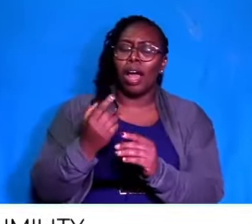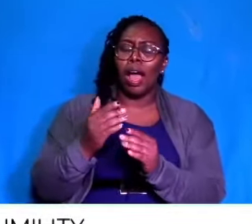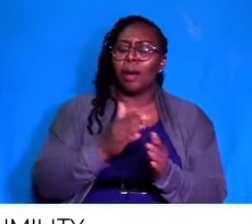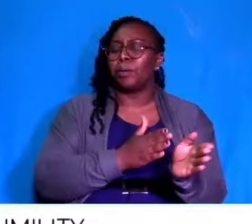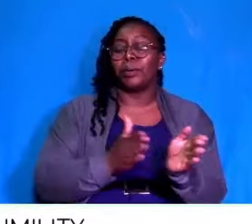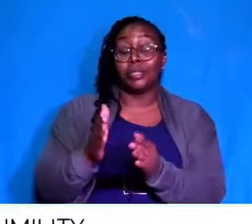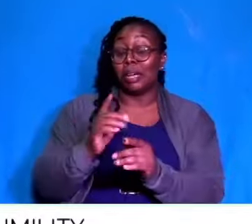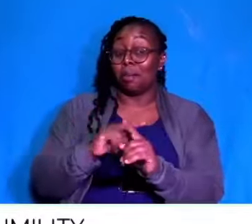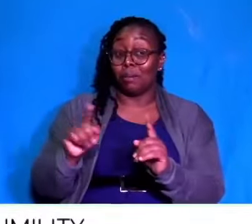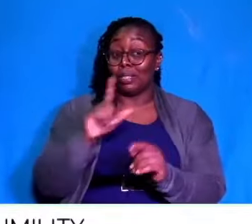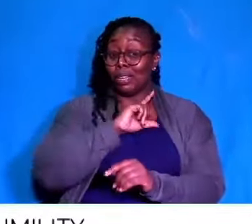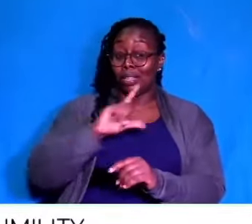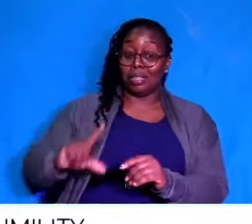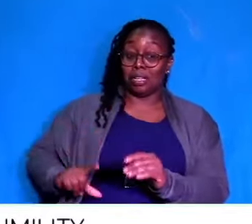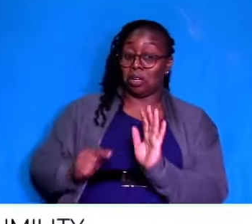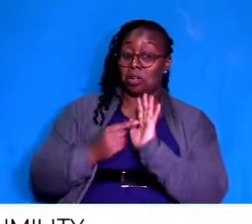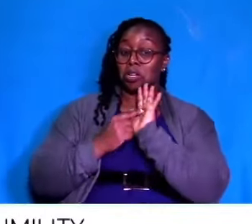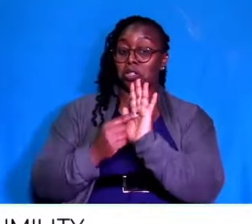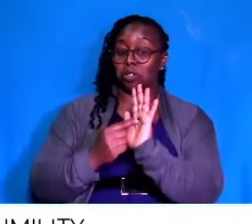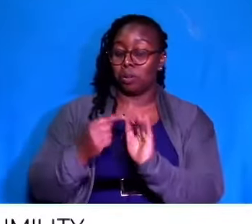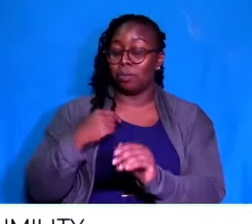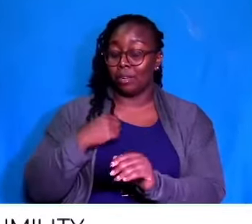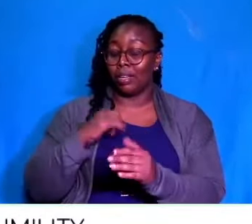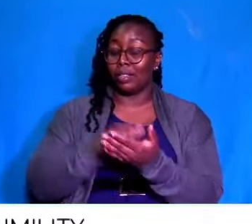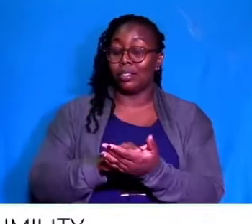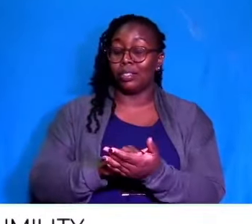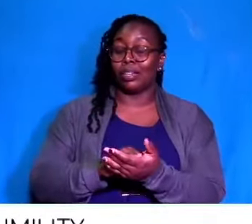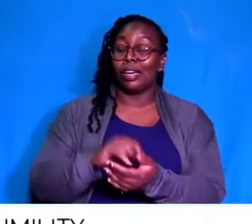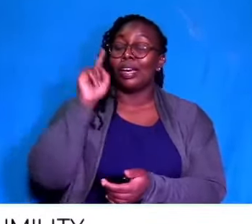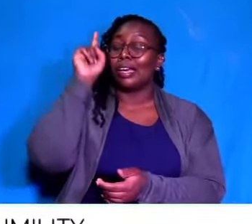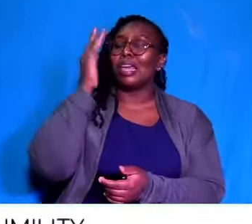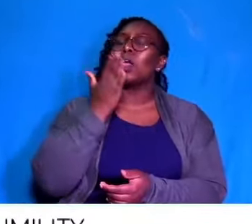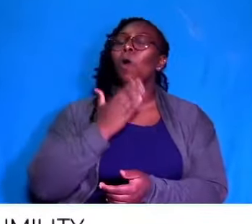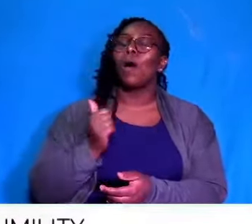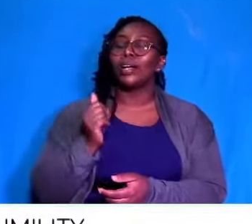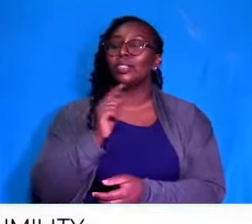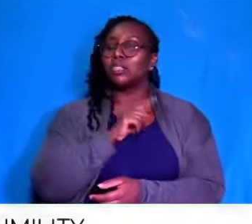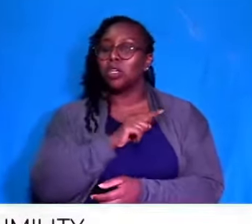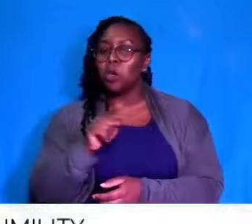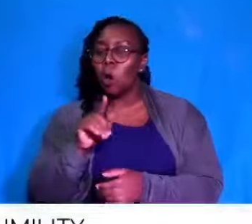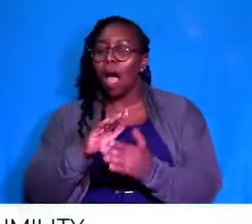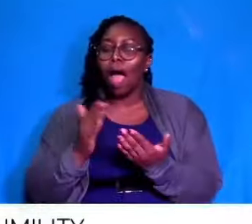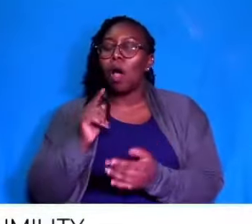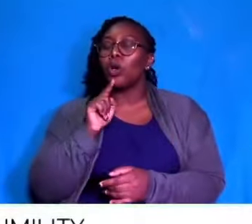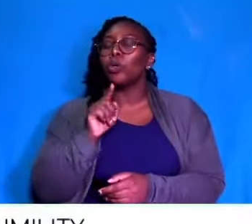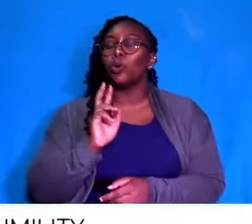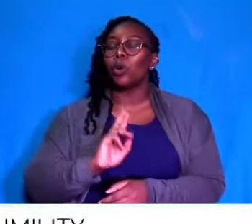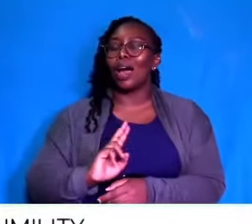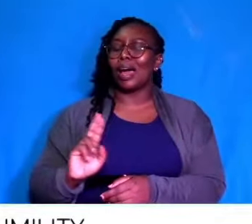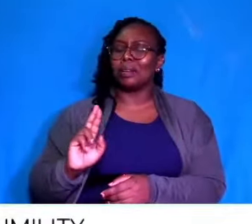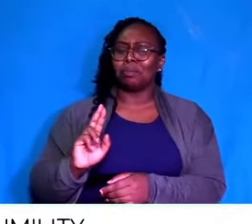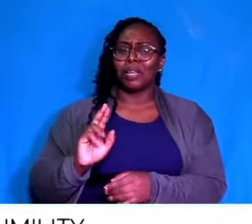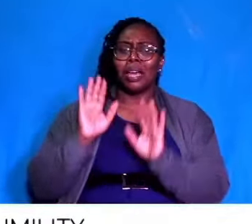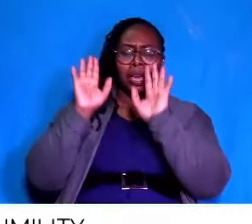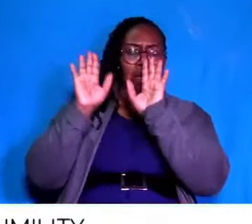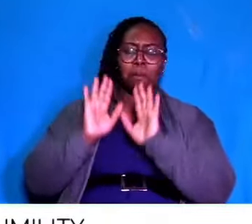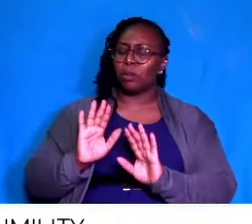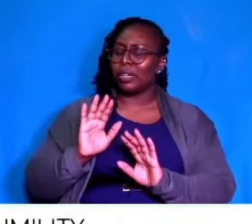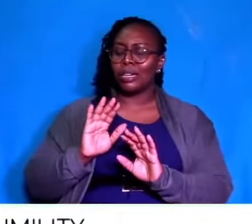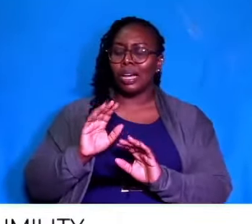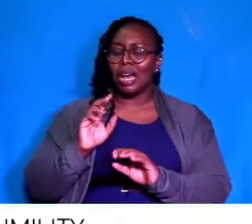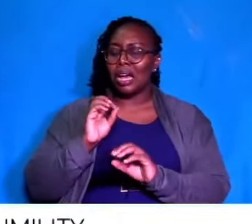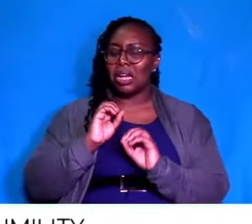that you come to Him as you are. It doesn't matter the limitations you have. You know, here I was, I'm going to university,